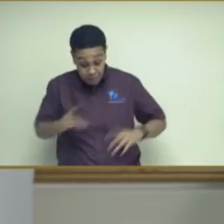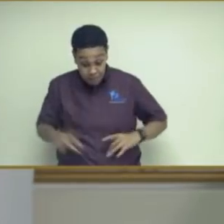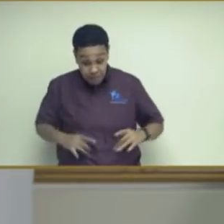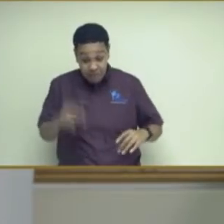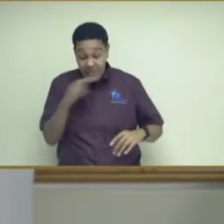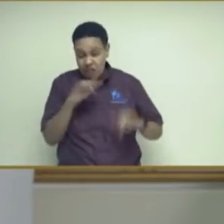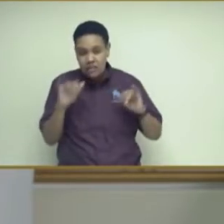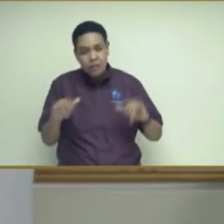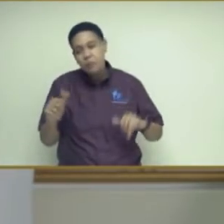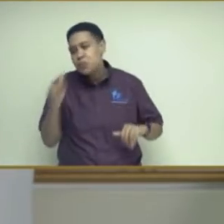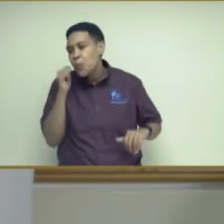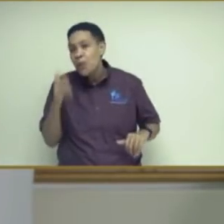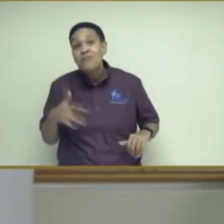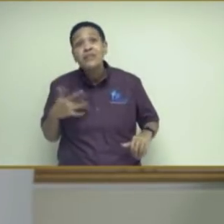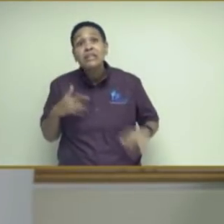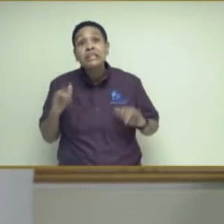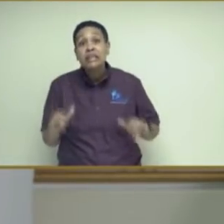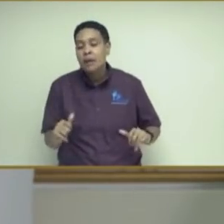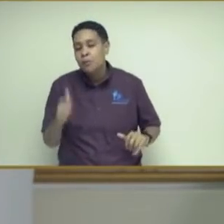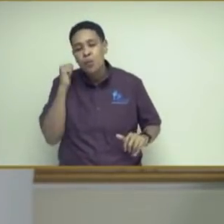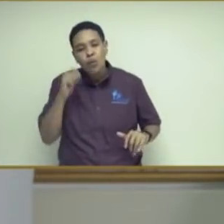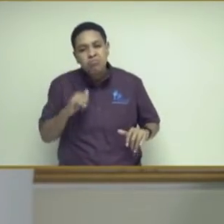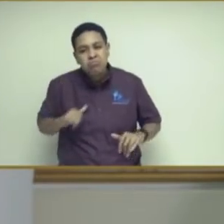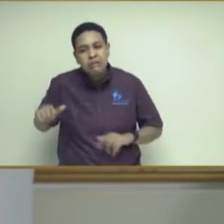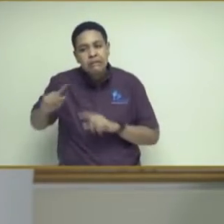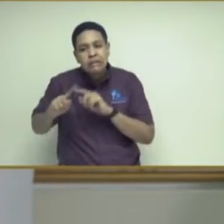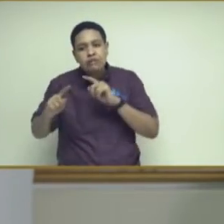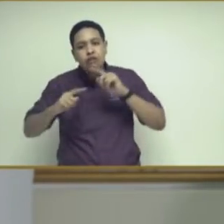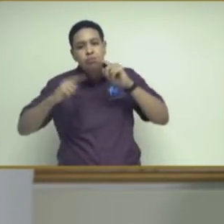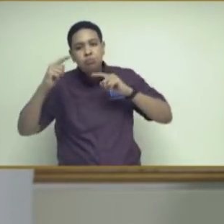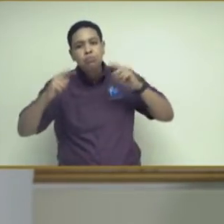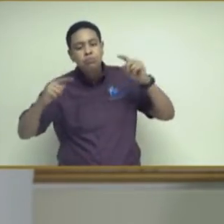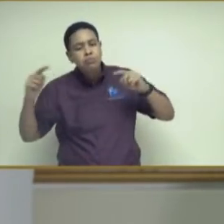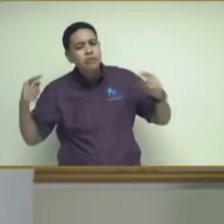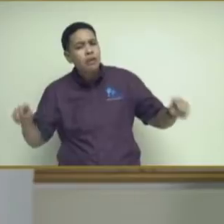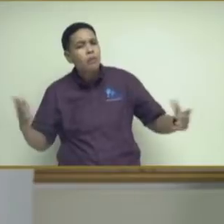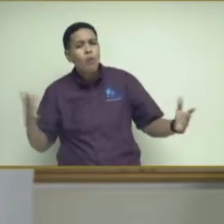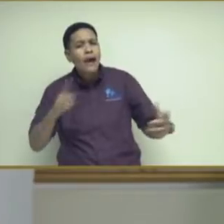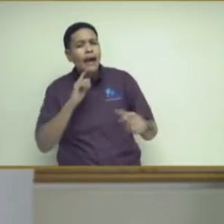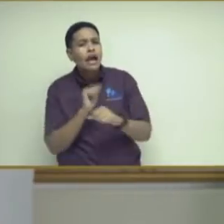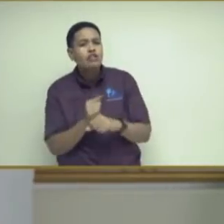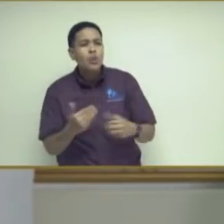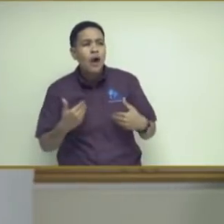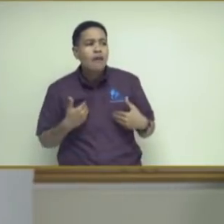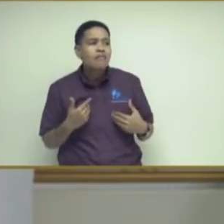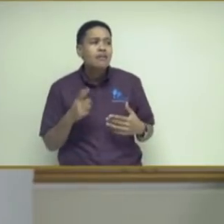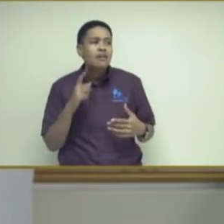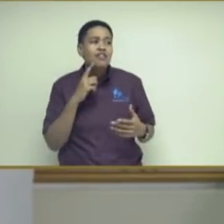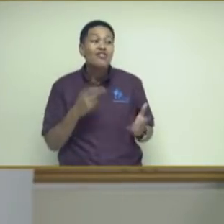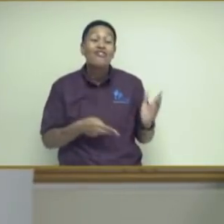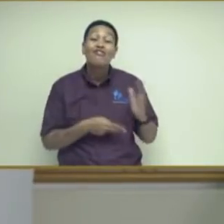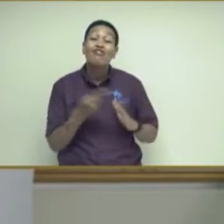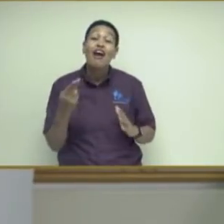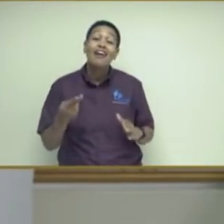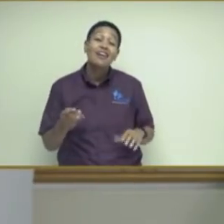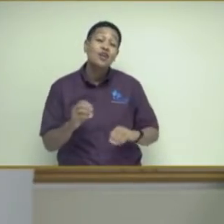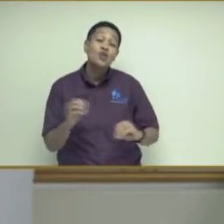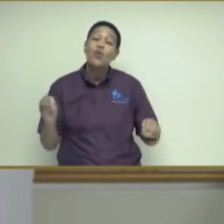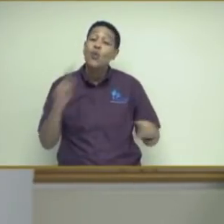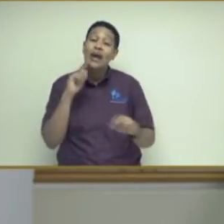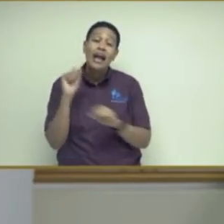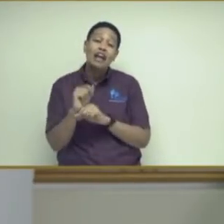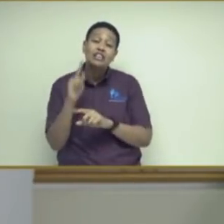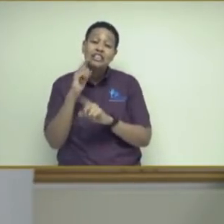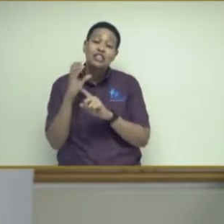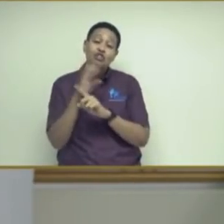And, the question was asked about what guarantees do we have. Frankly speaking, there are no guarantees. The